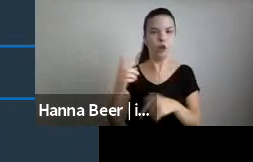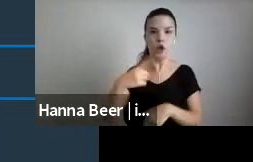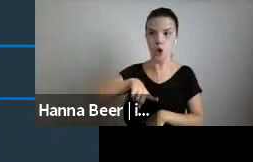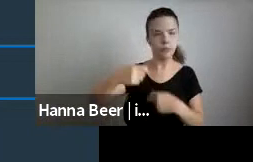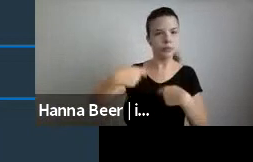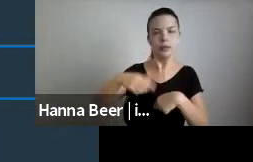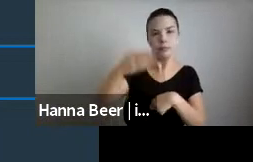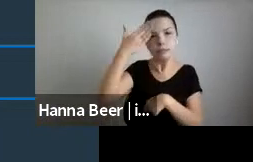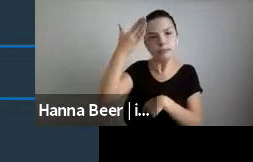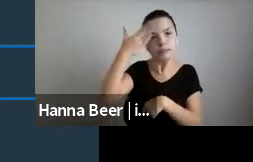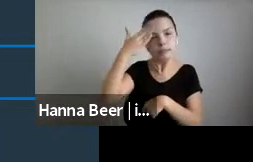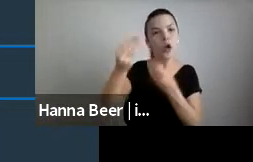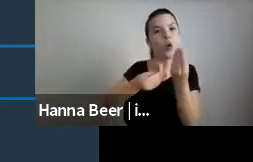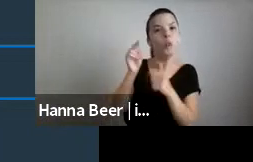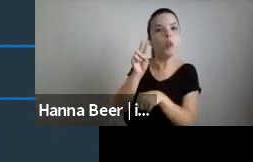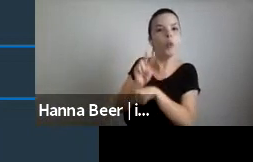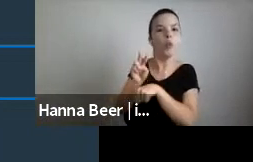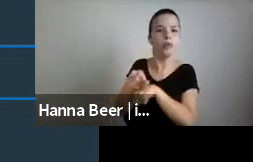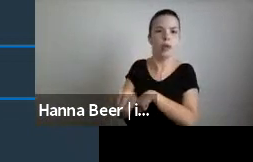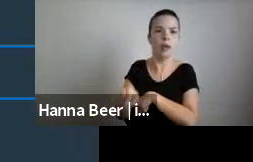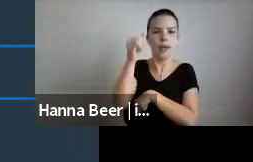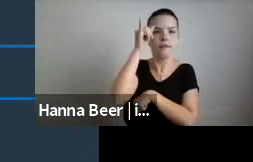important.